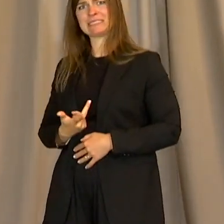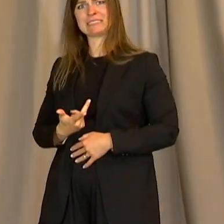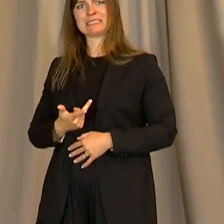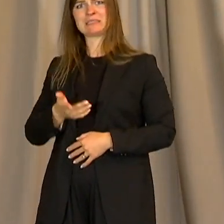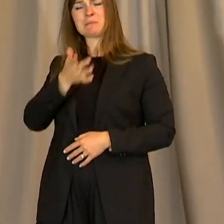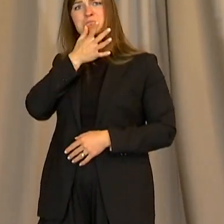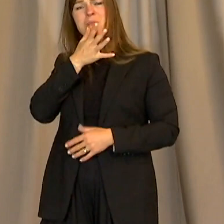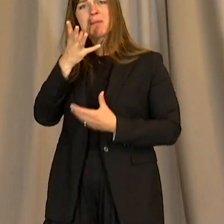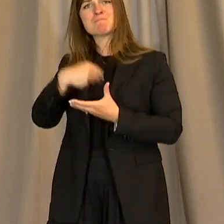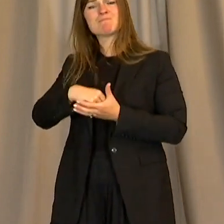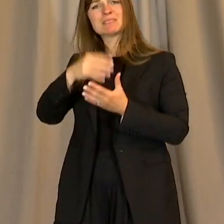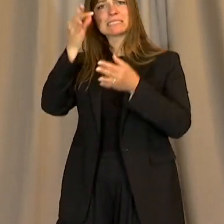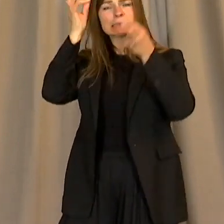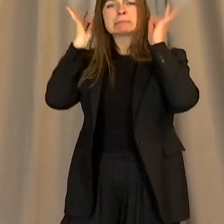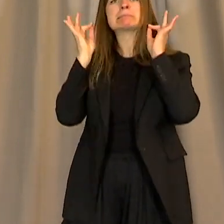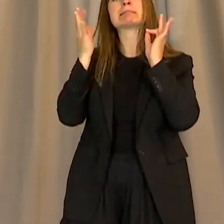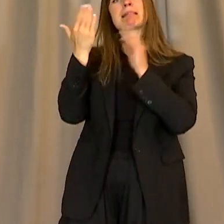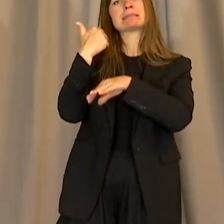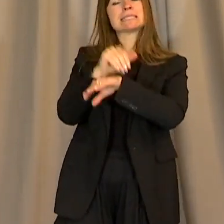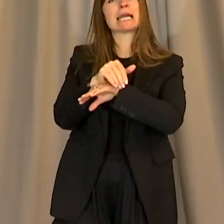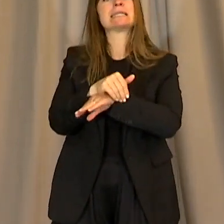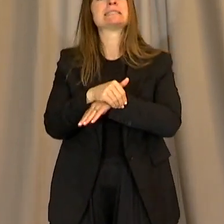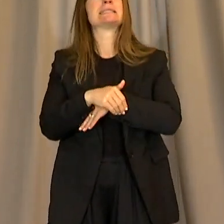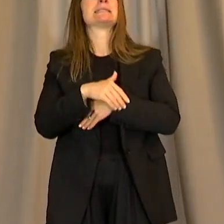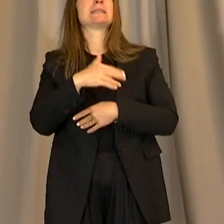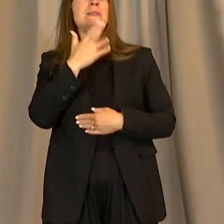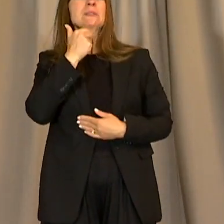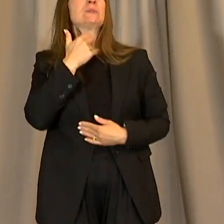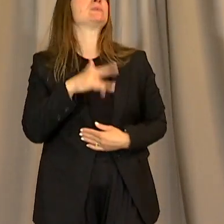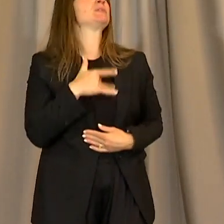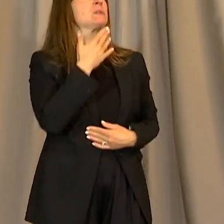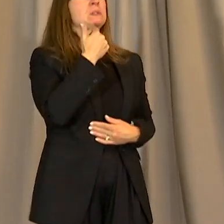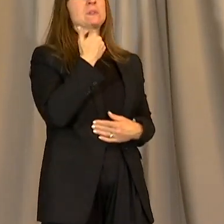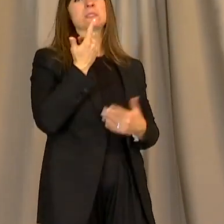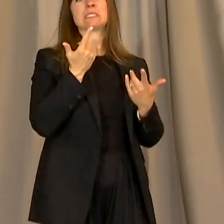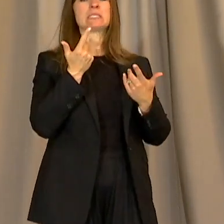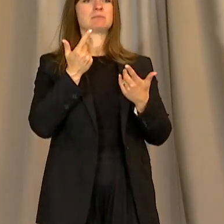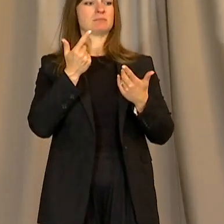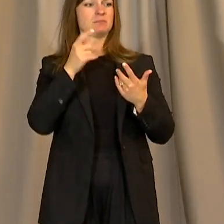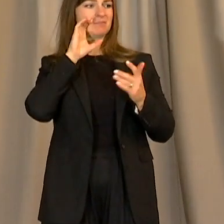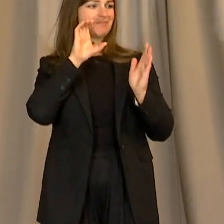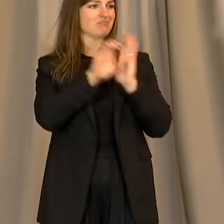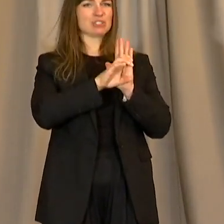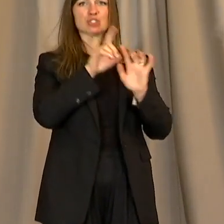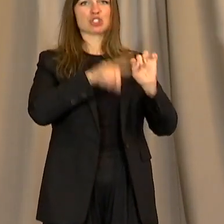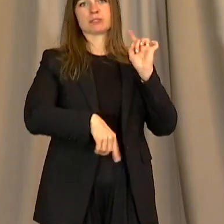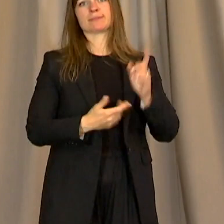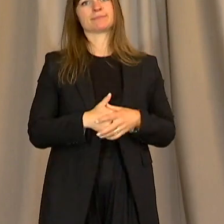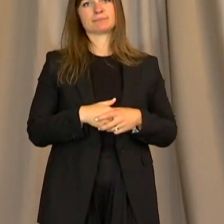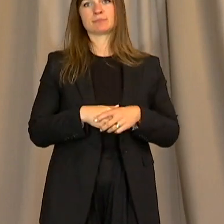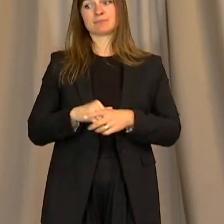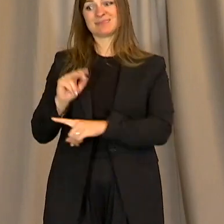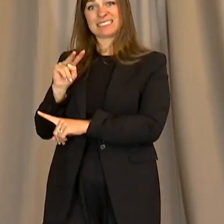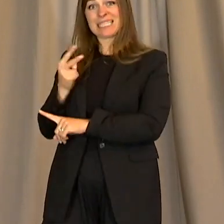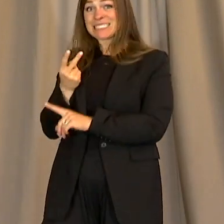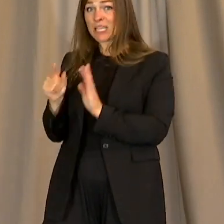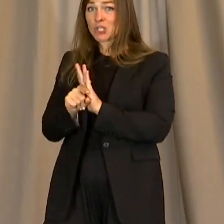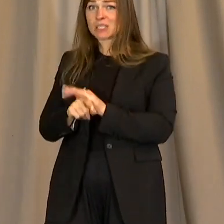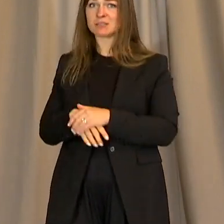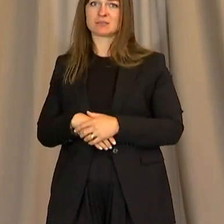night, and she thought she looked cute, and here she was not able to take her picture, and she was in second grade.